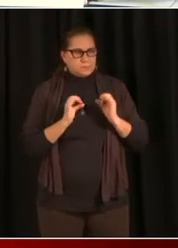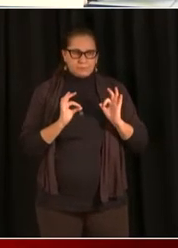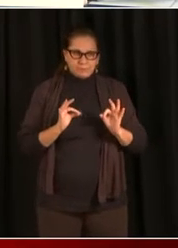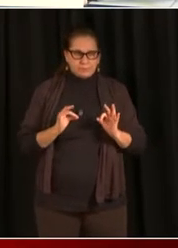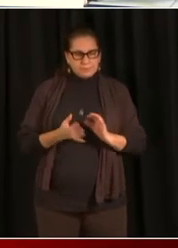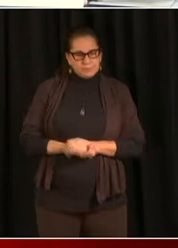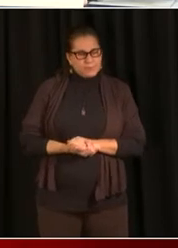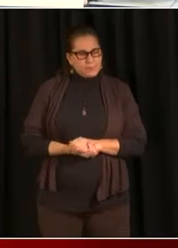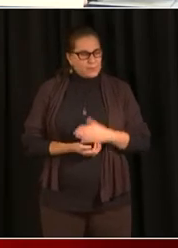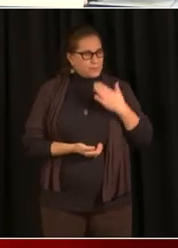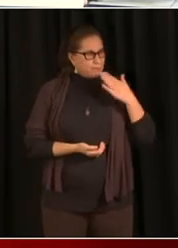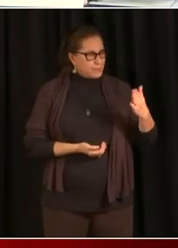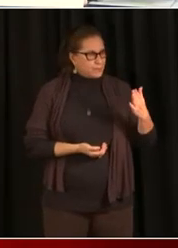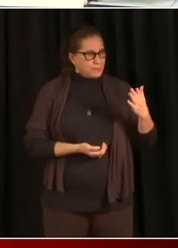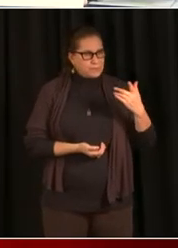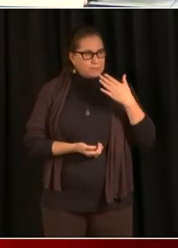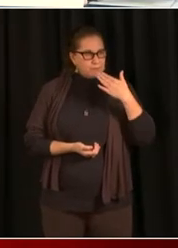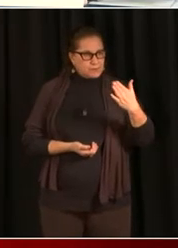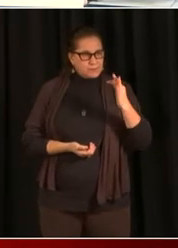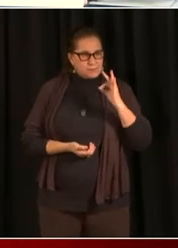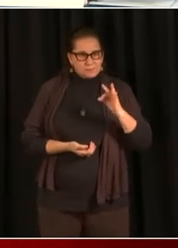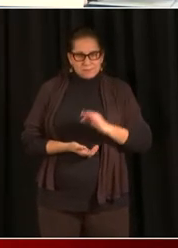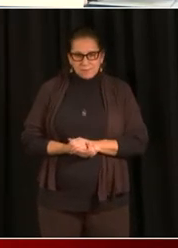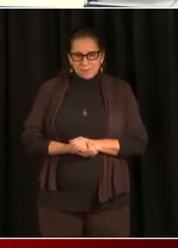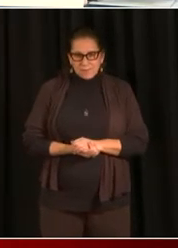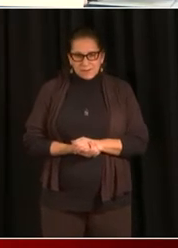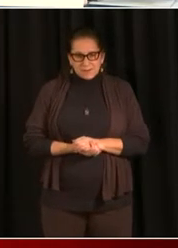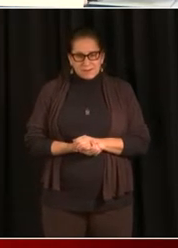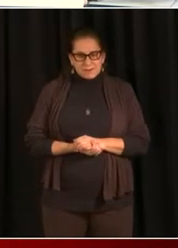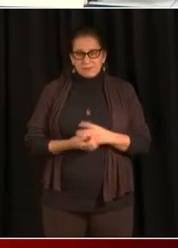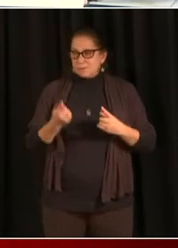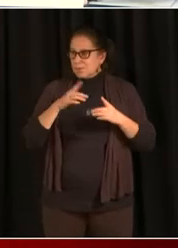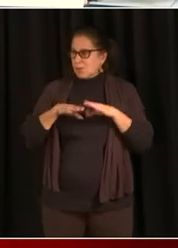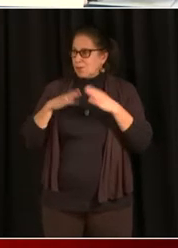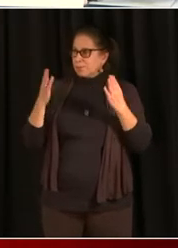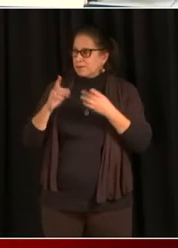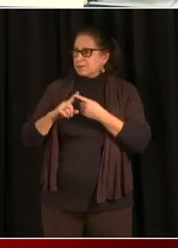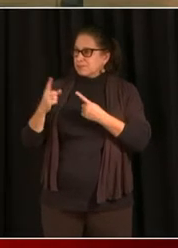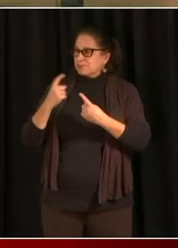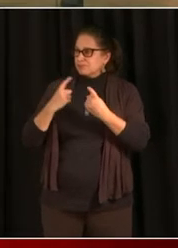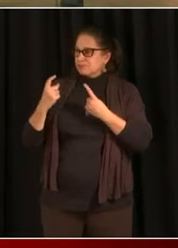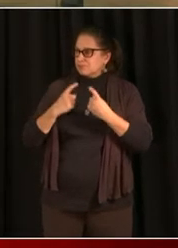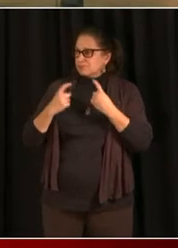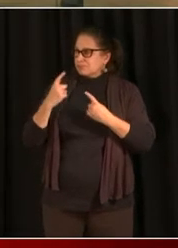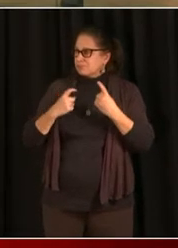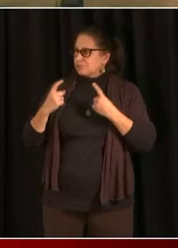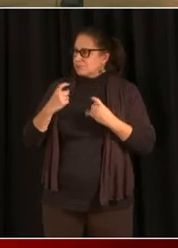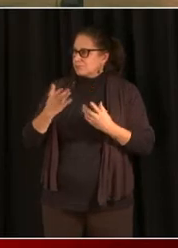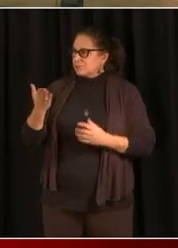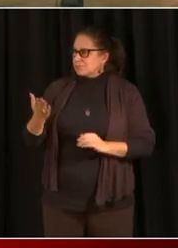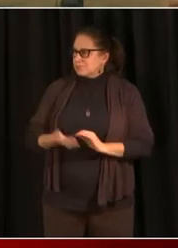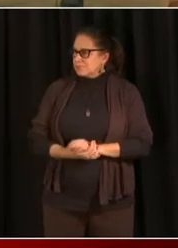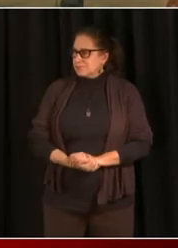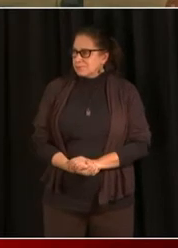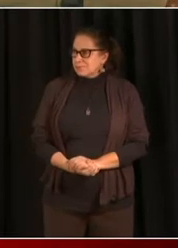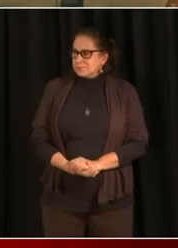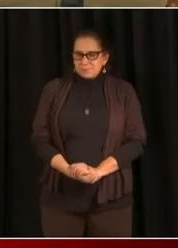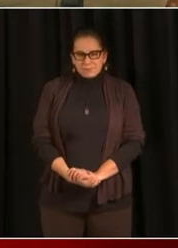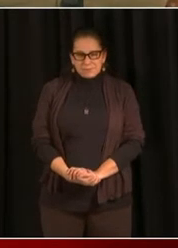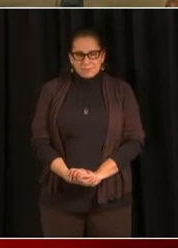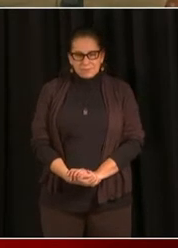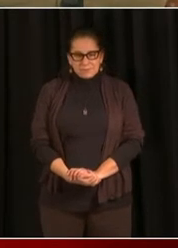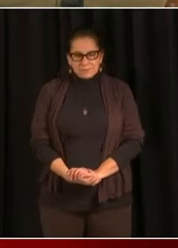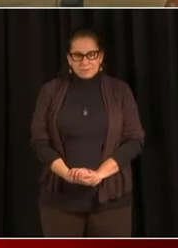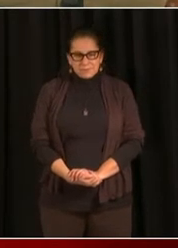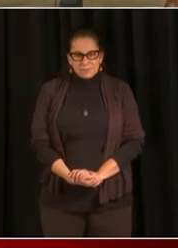Fantastic. Well, great. Well, thank you for that. And so we're going to open it up to questions and have a bit of a conversation here. So I'm looking around the room to the